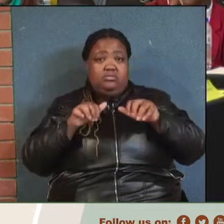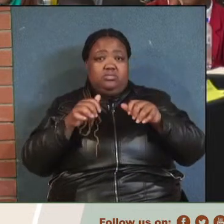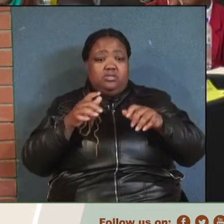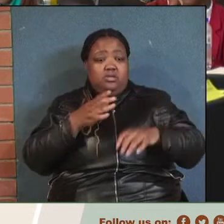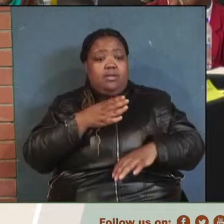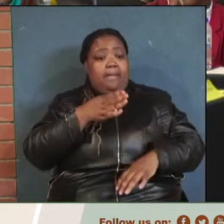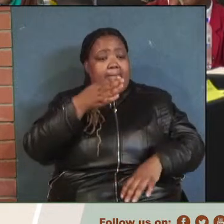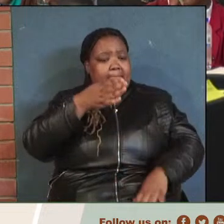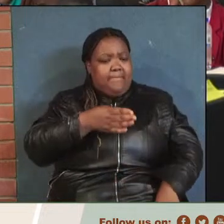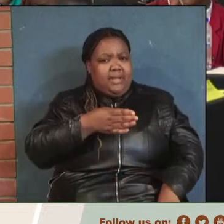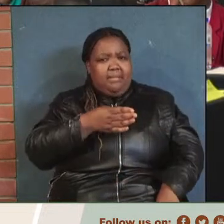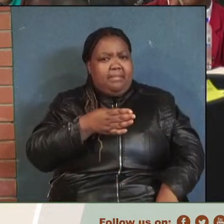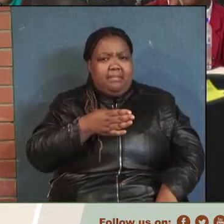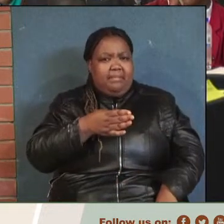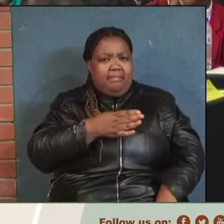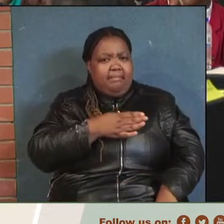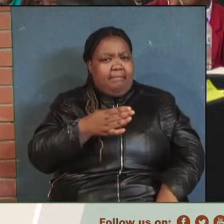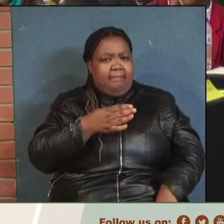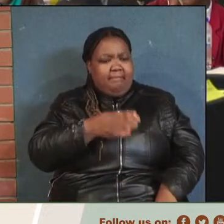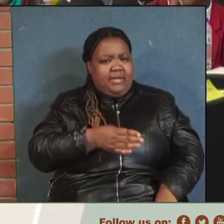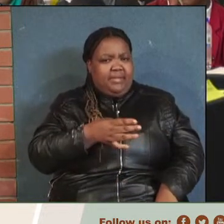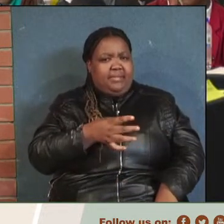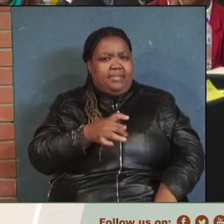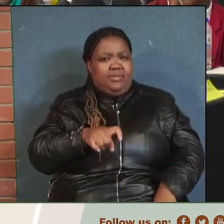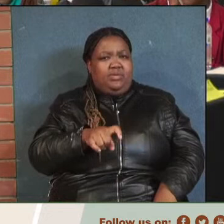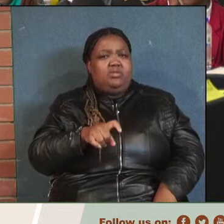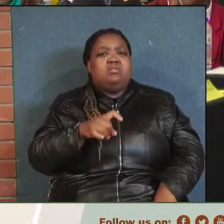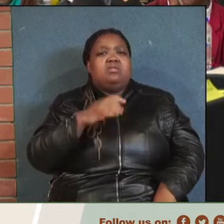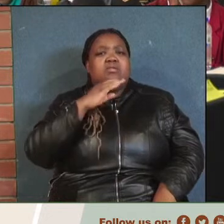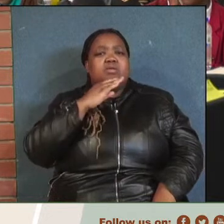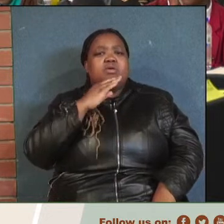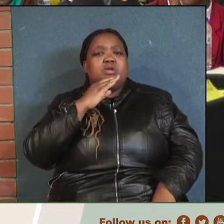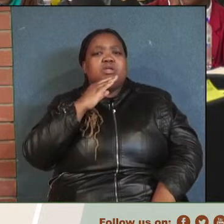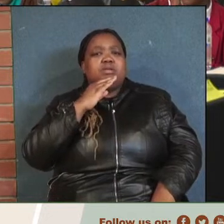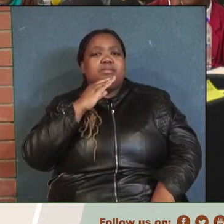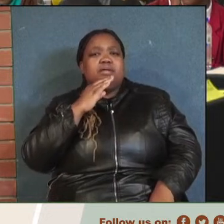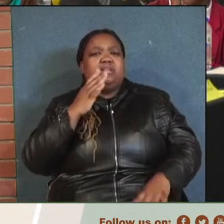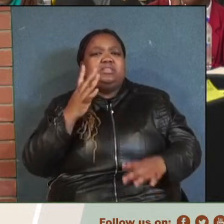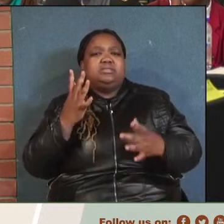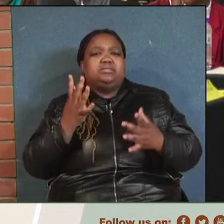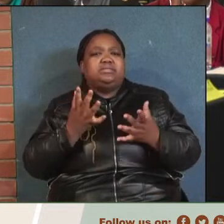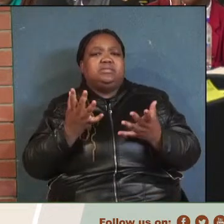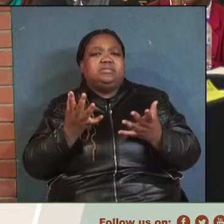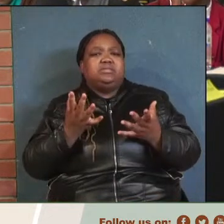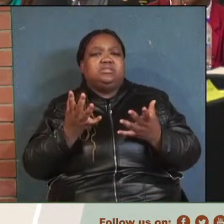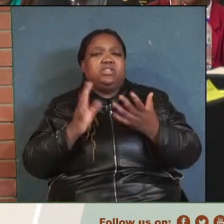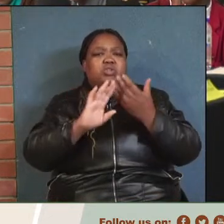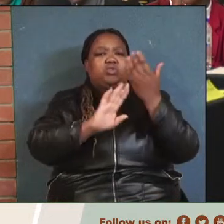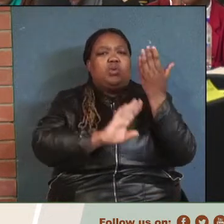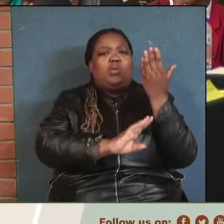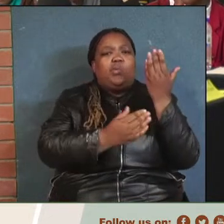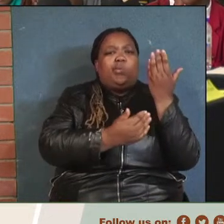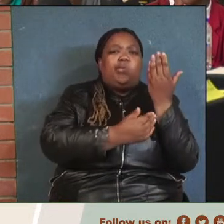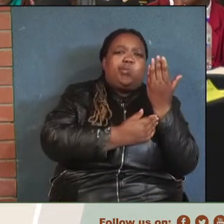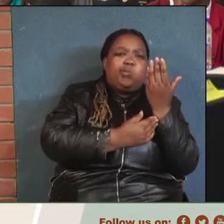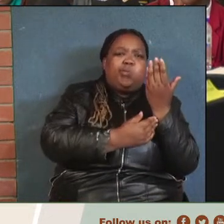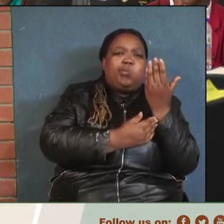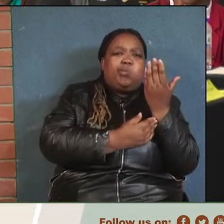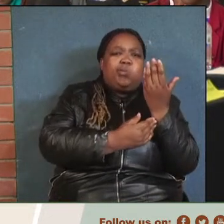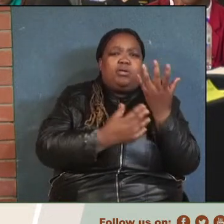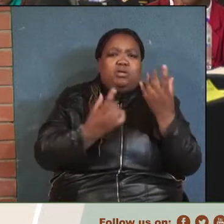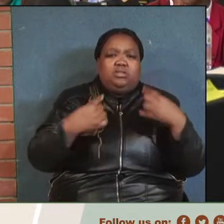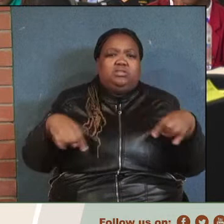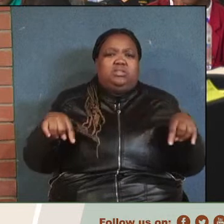there, it means that you are doing unconstitutional activities. For heaven's sake, we are in a children's parliament. We